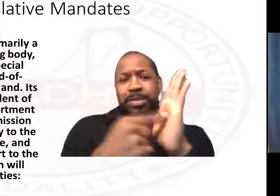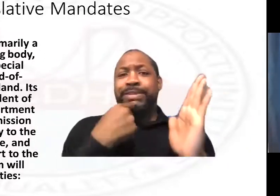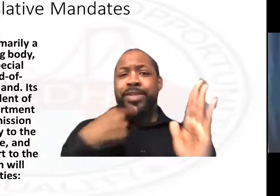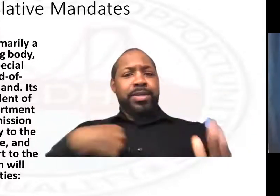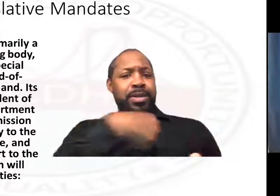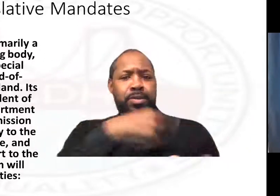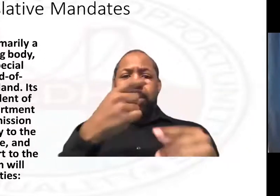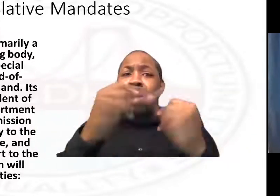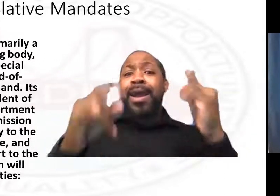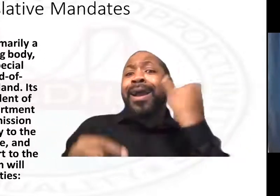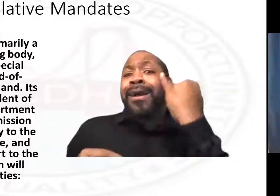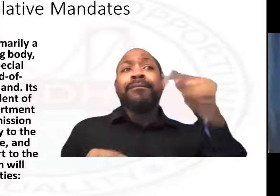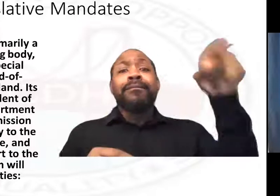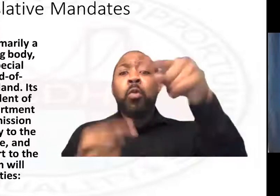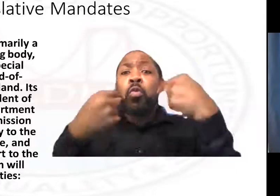state.